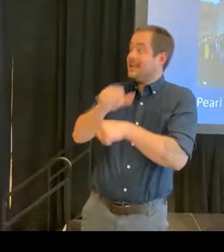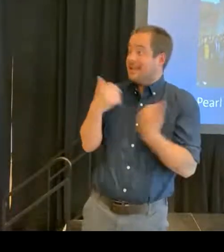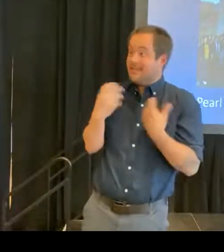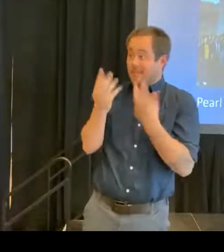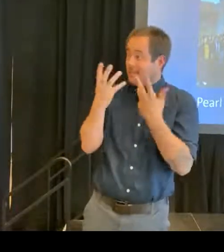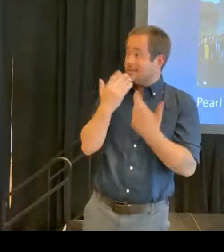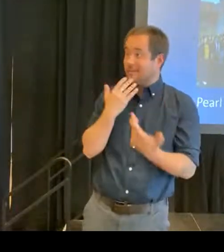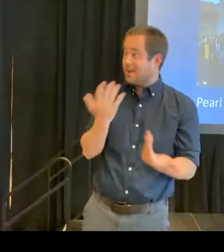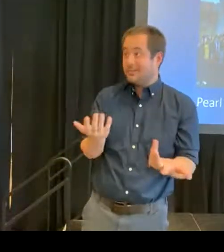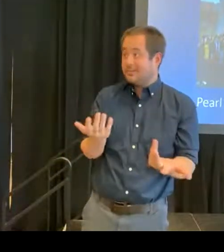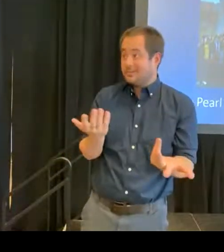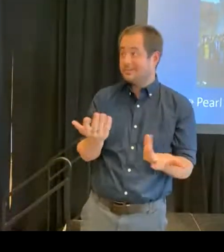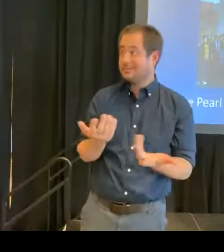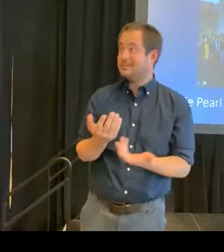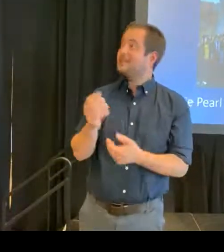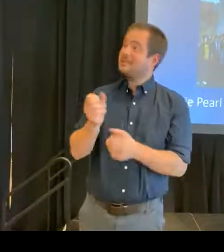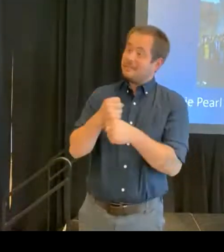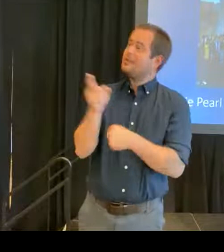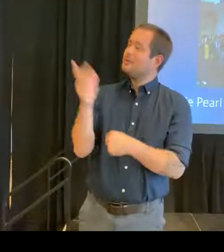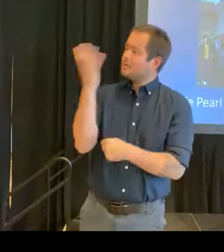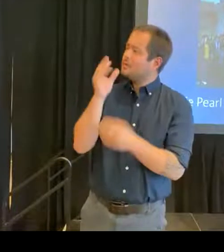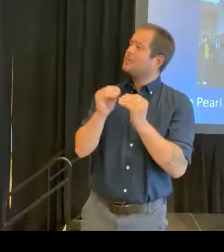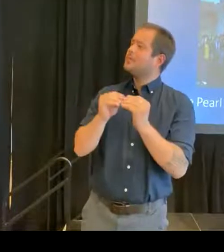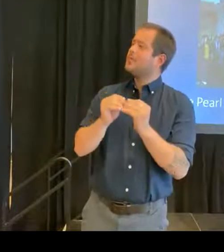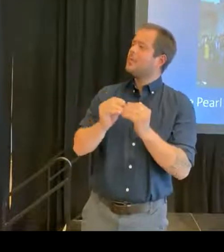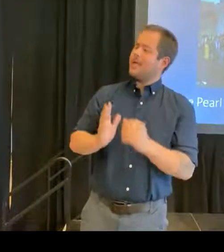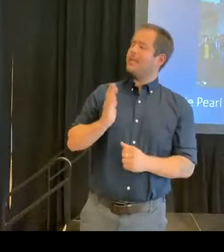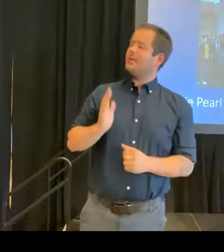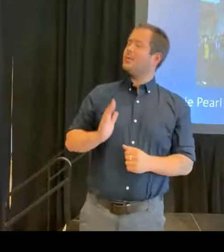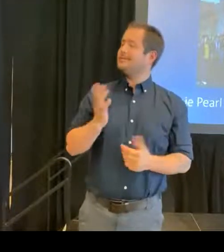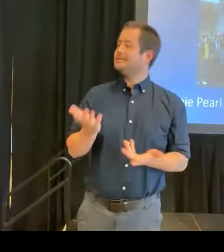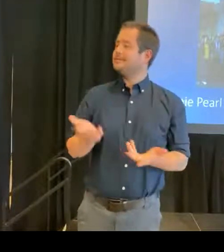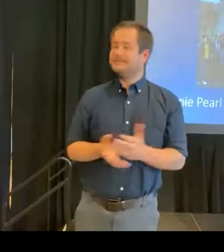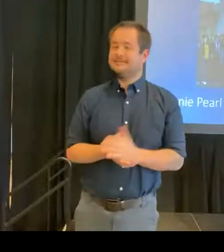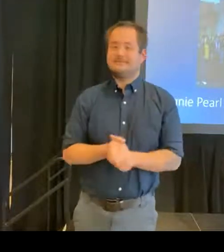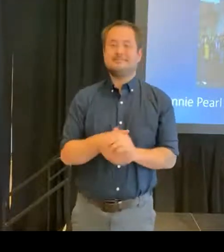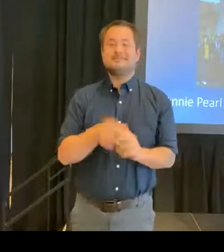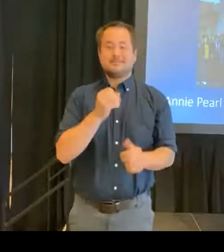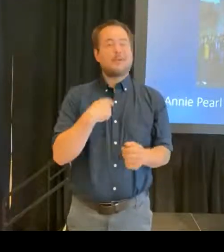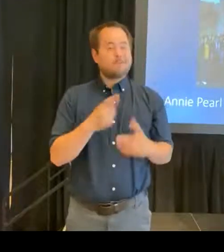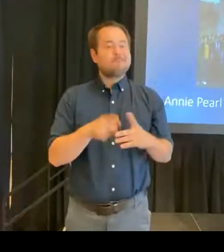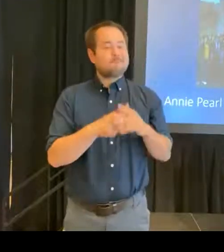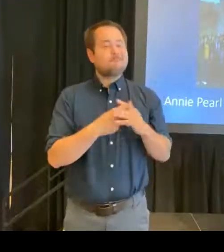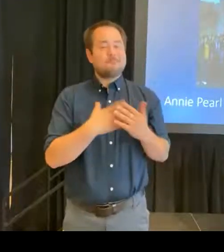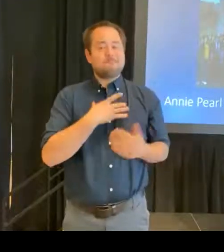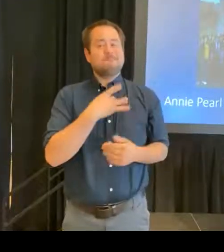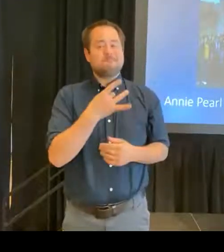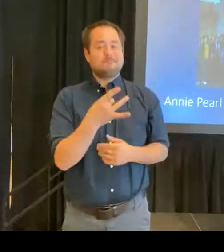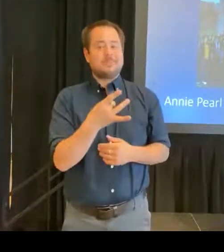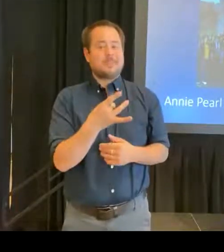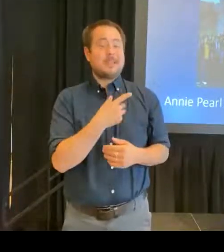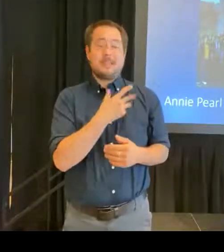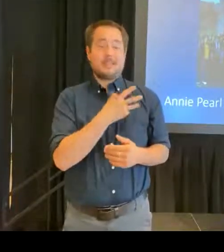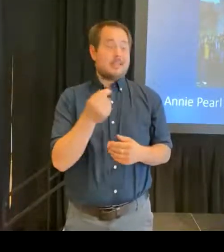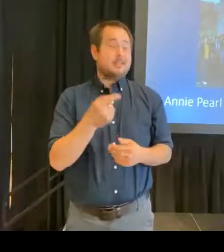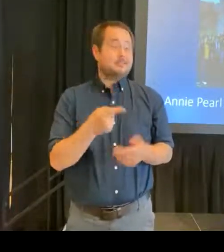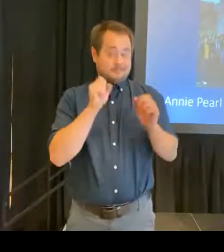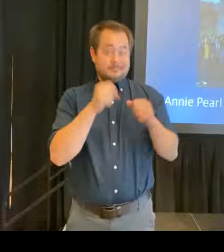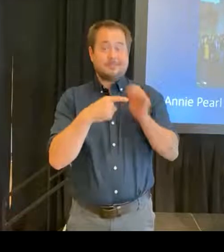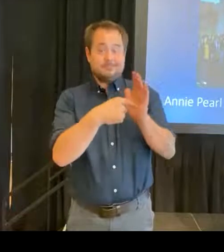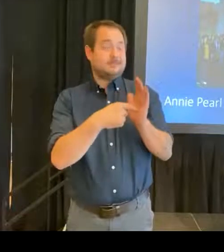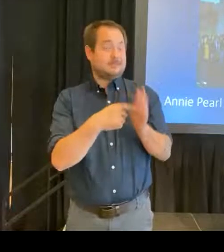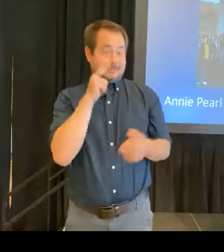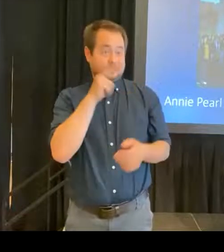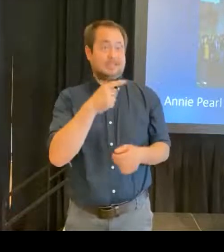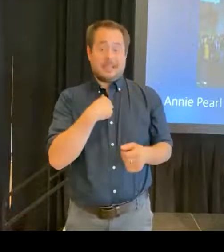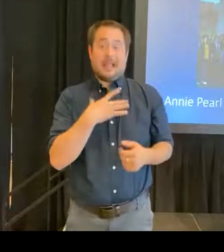I began to understand. He said, it makes you look more eloquent. So I began to like it, and as you can see, I like it so much I made sure that